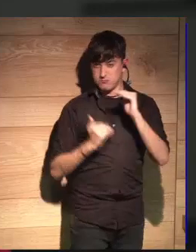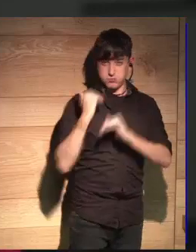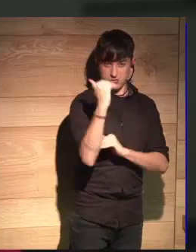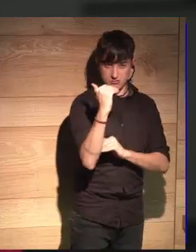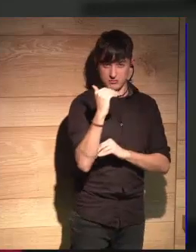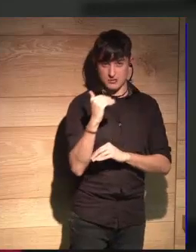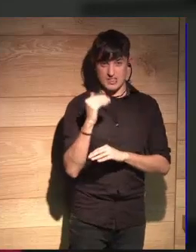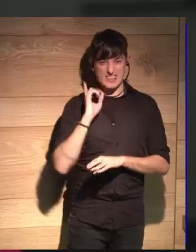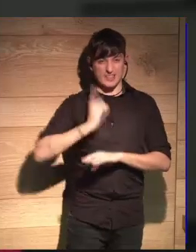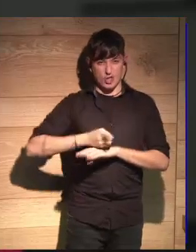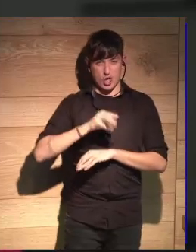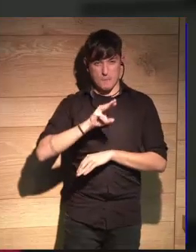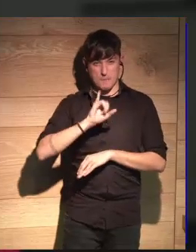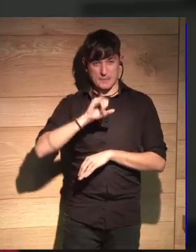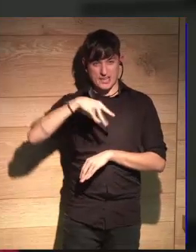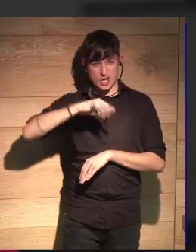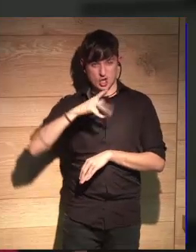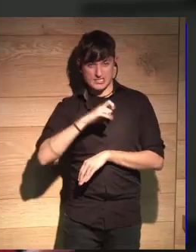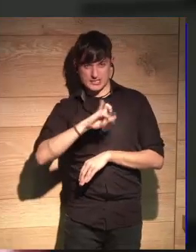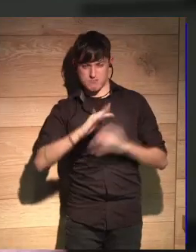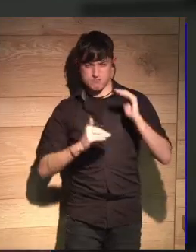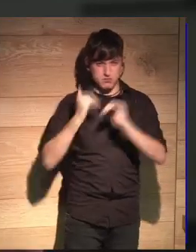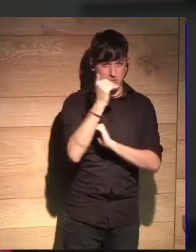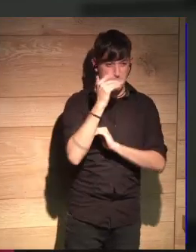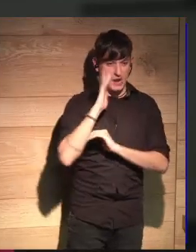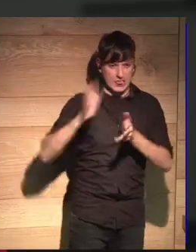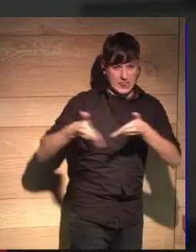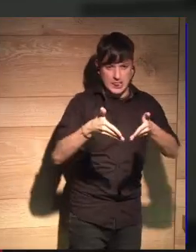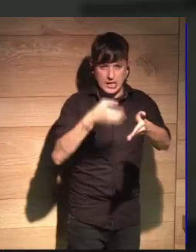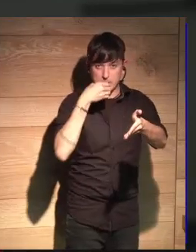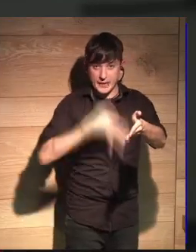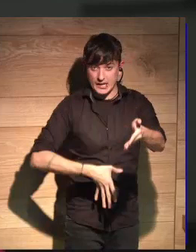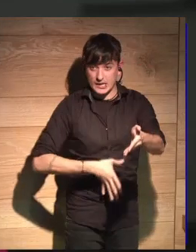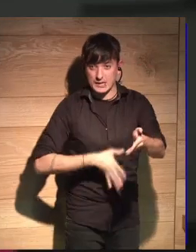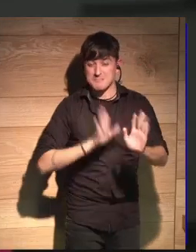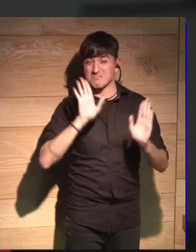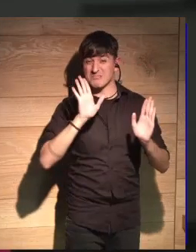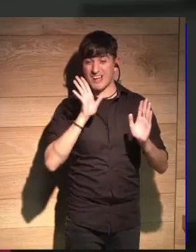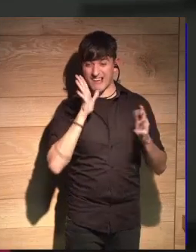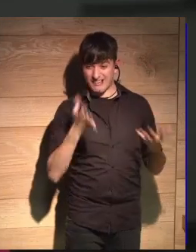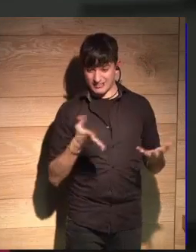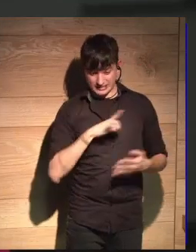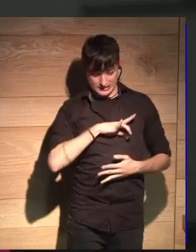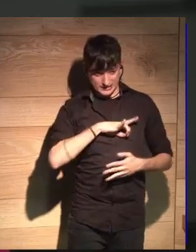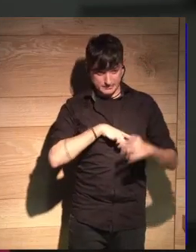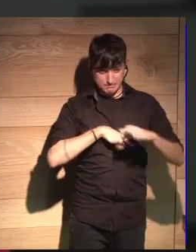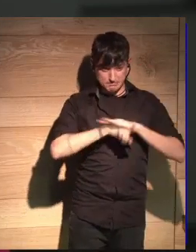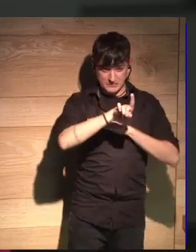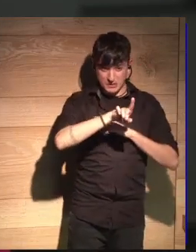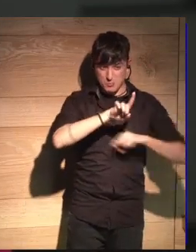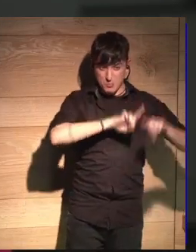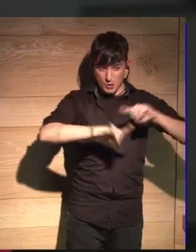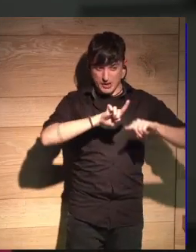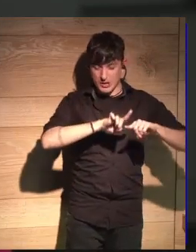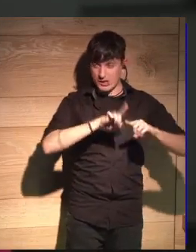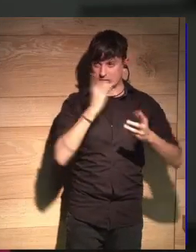in a smoother direction. But Chile has now developed problems and people are on the streets again.